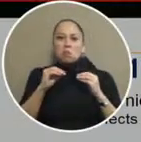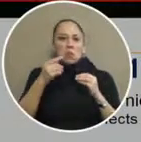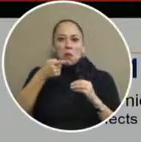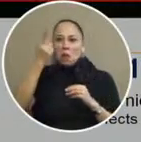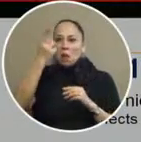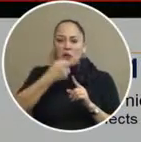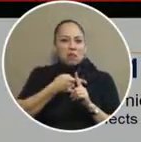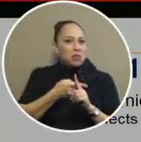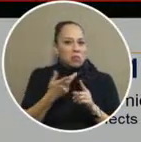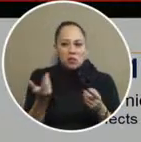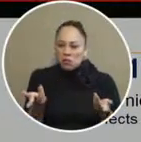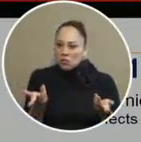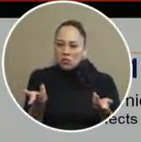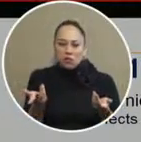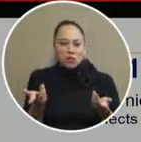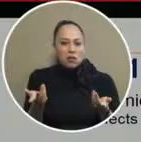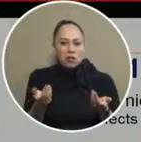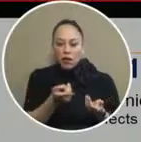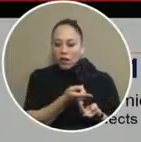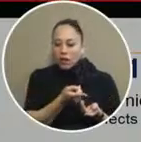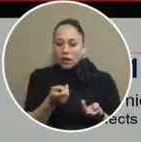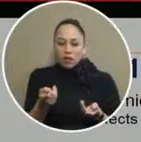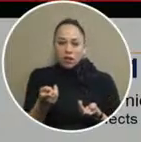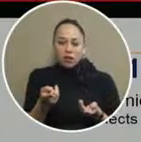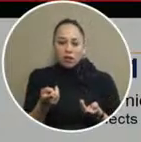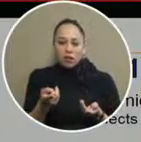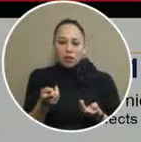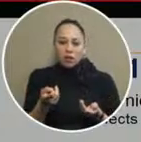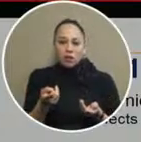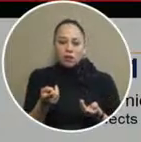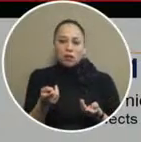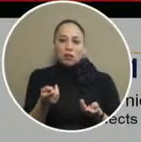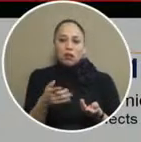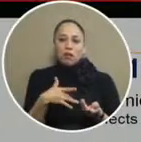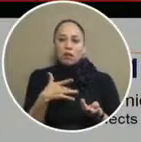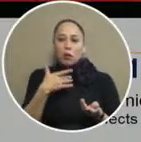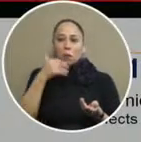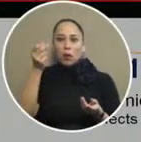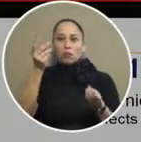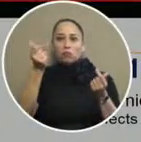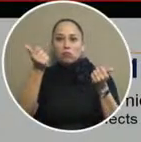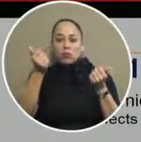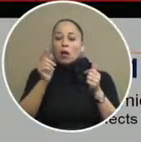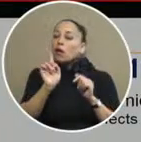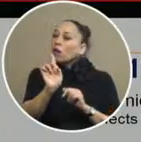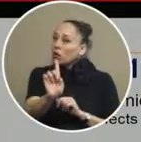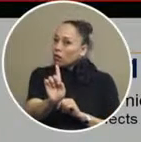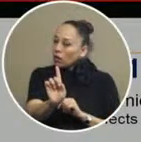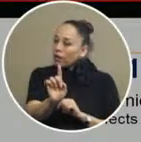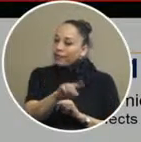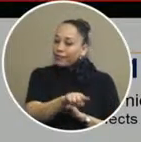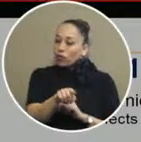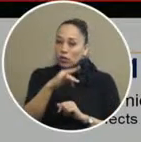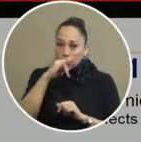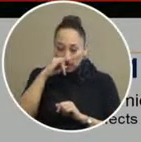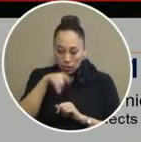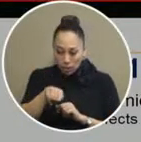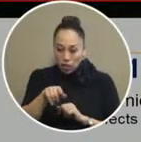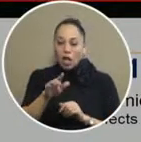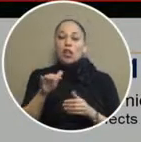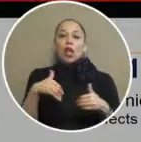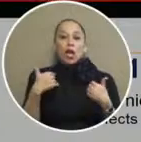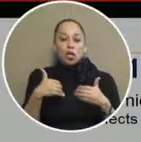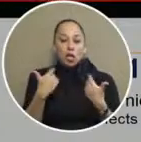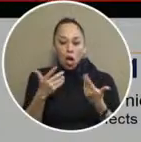fever, and then they resolve and they get a lot better. But these children and these young